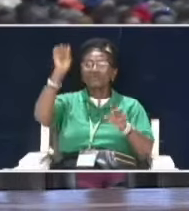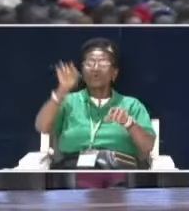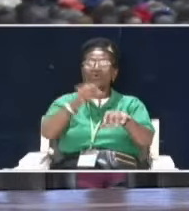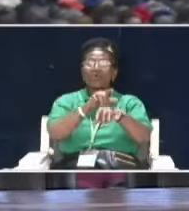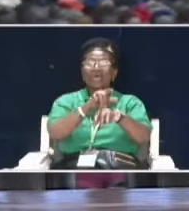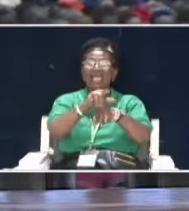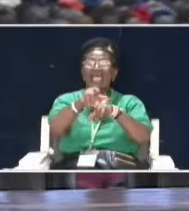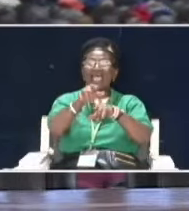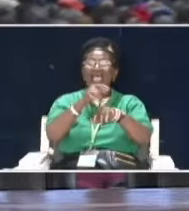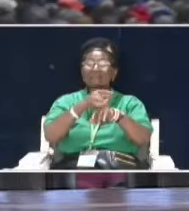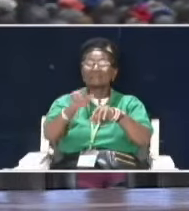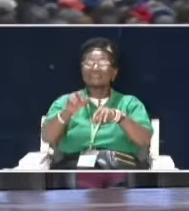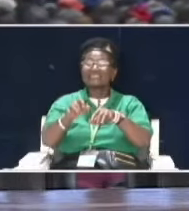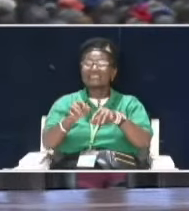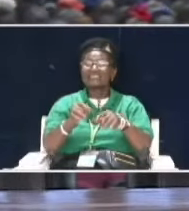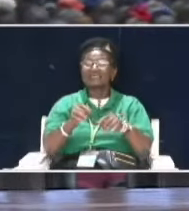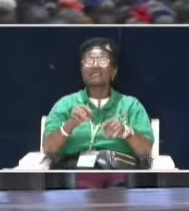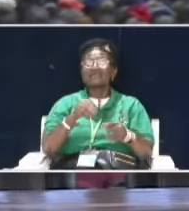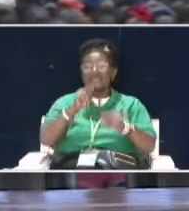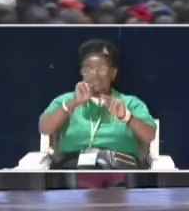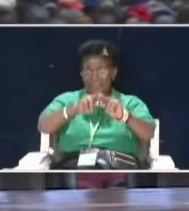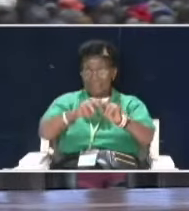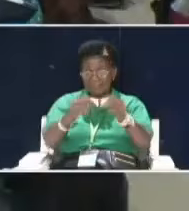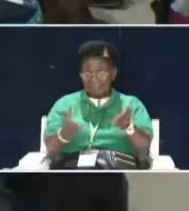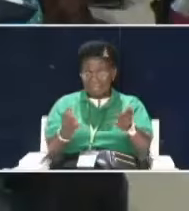I'm sure you know that yourself.